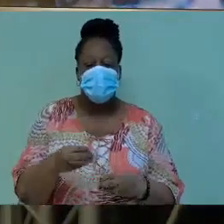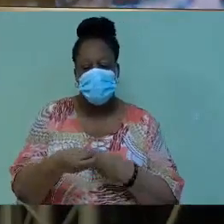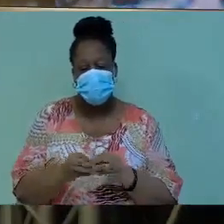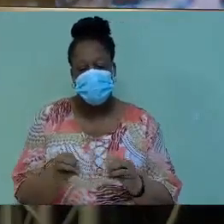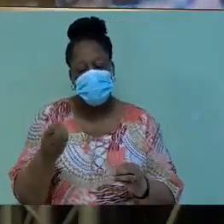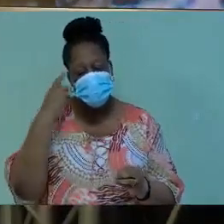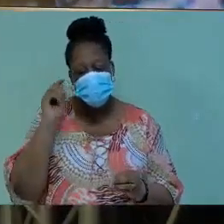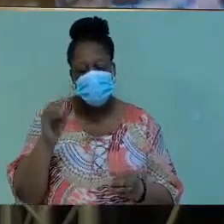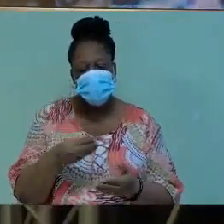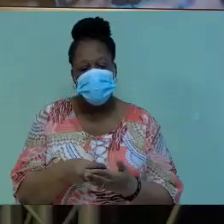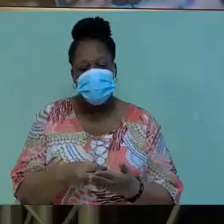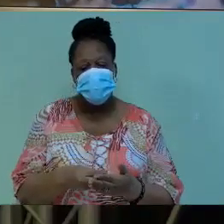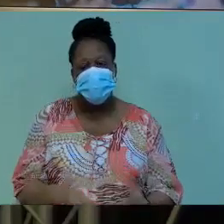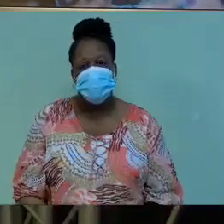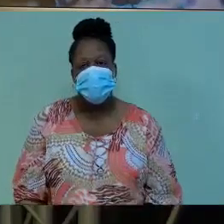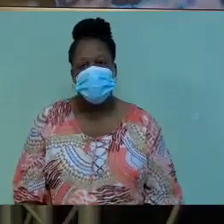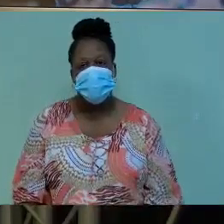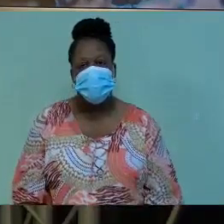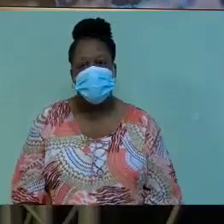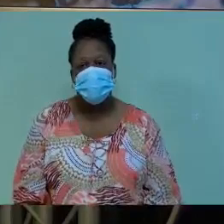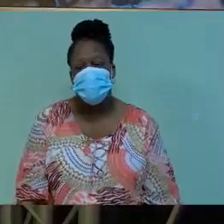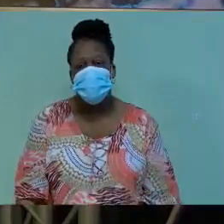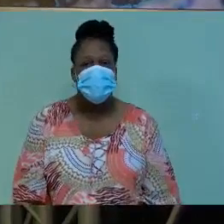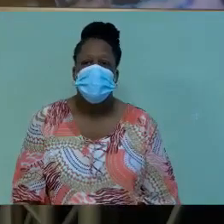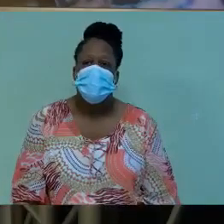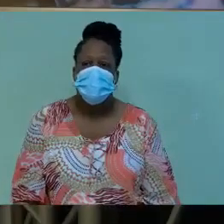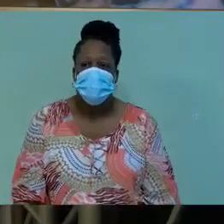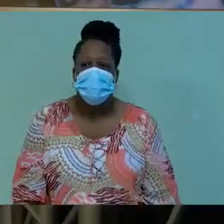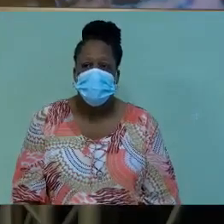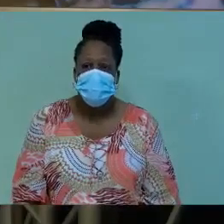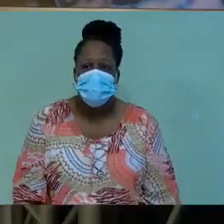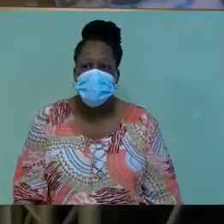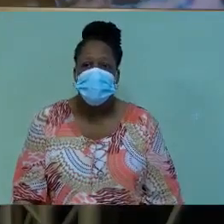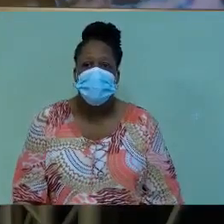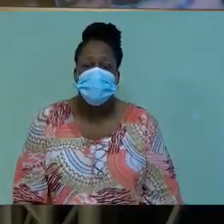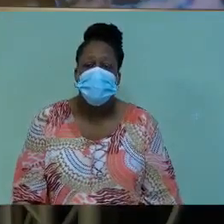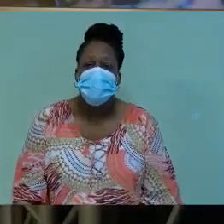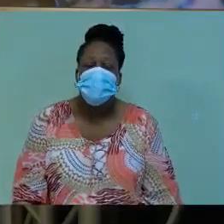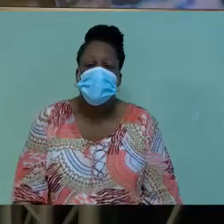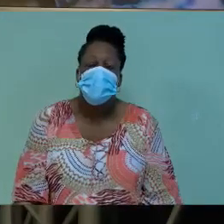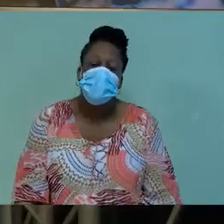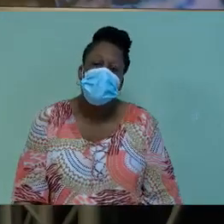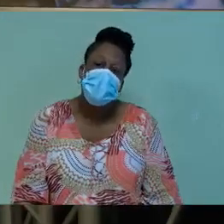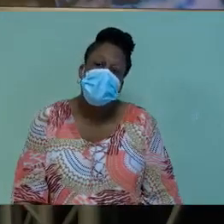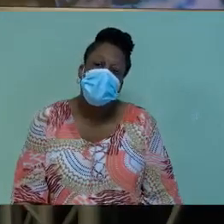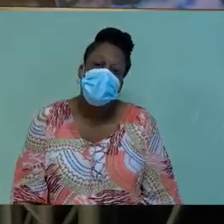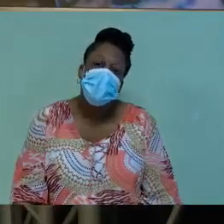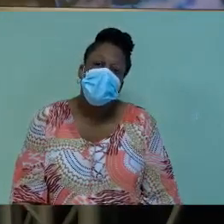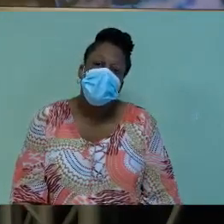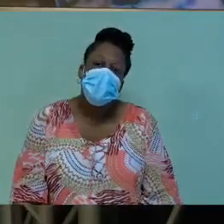engagement. This platform is different to the one that I spoke to earlier, where we